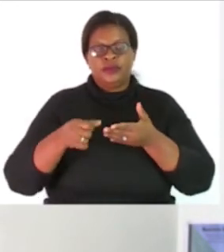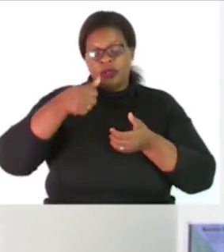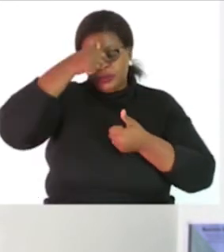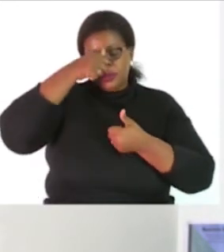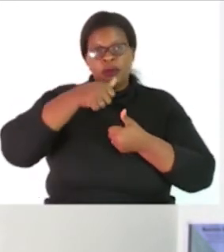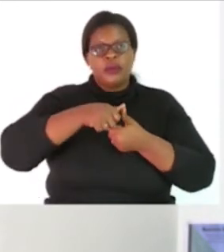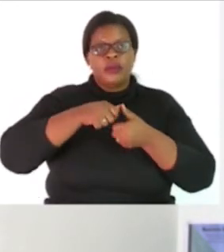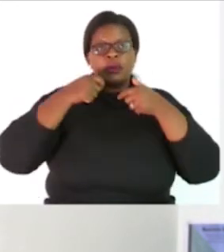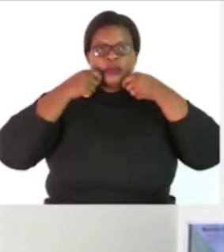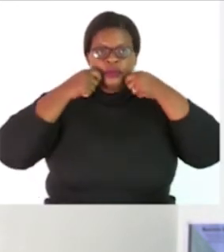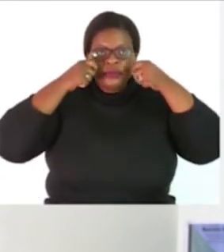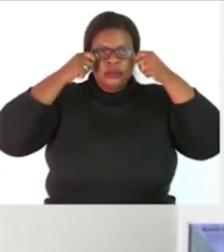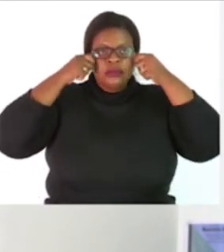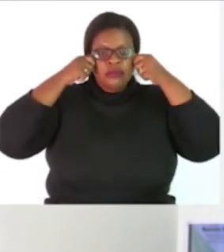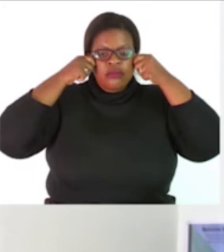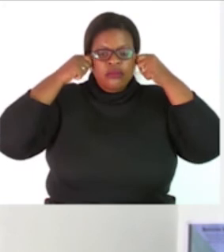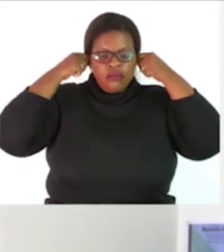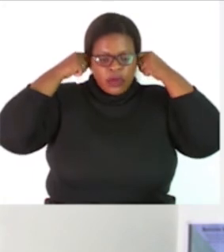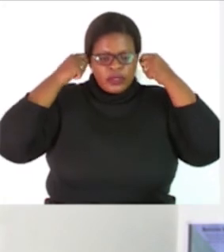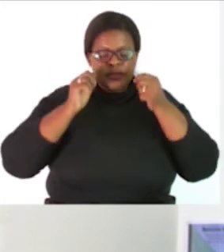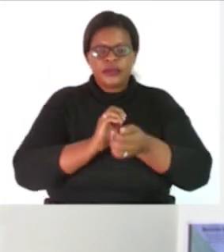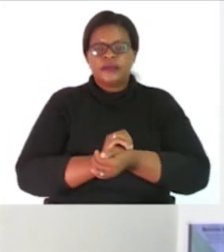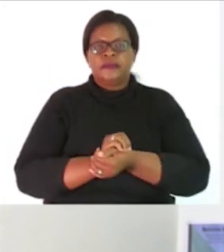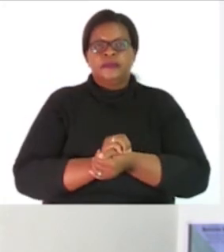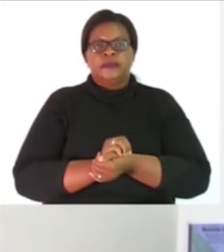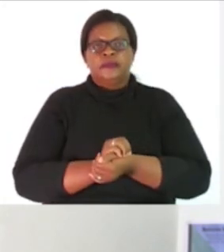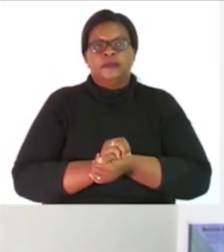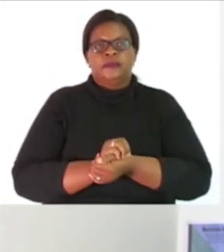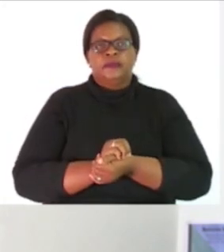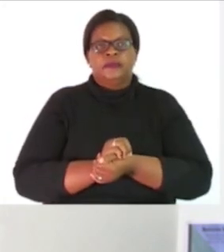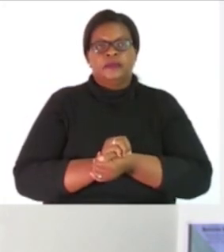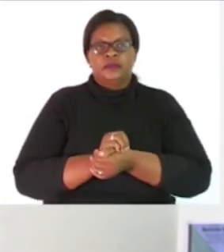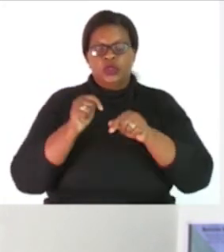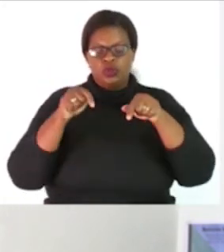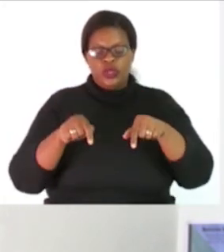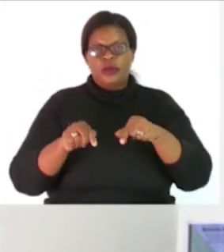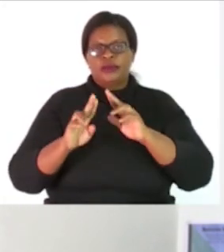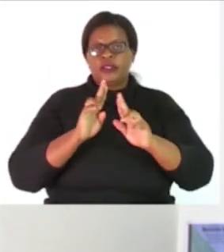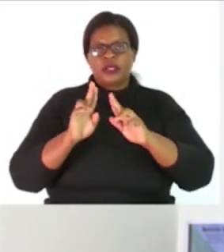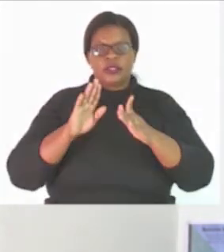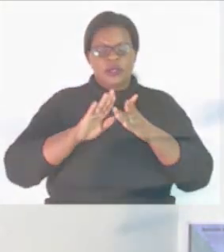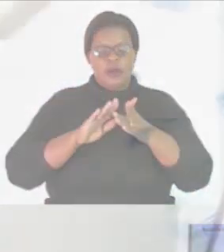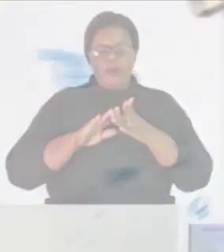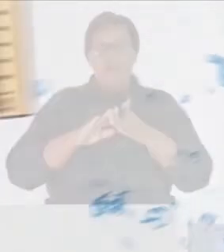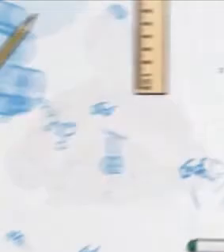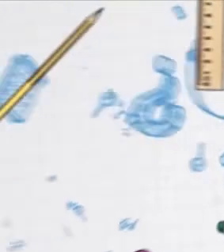that you always wear your mask. So today we'll do the topic of factors.